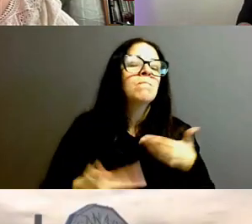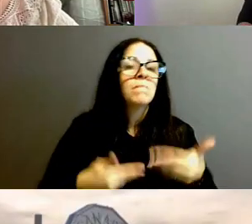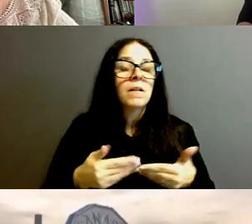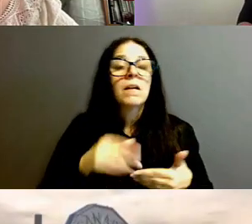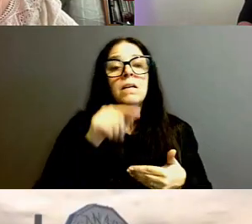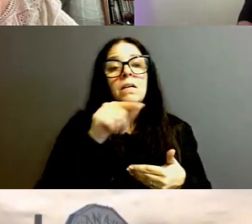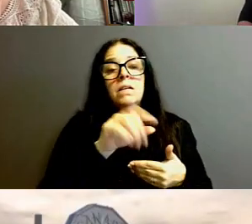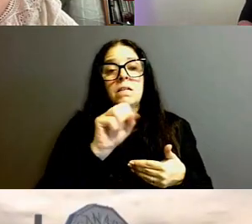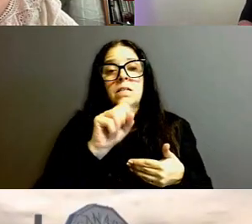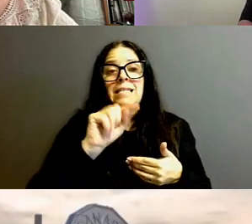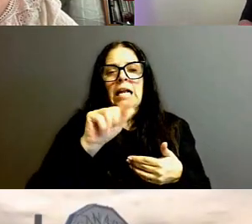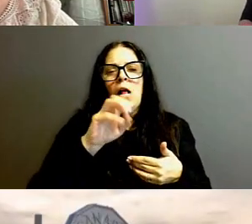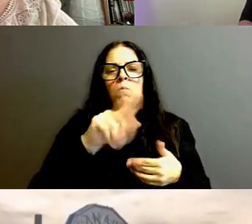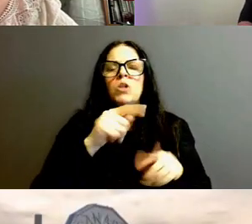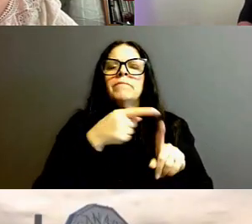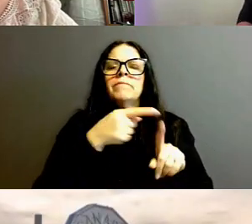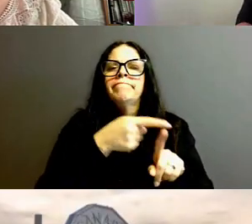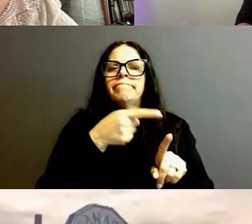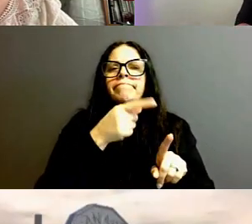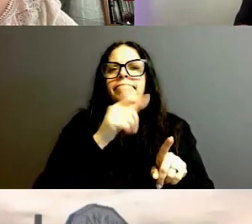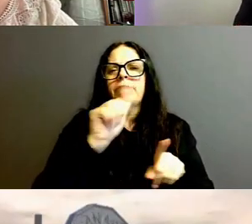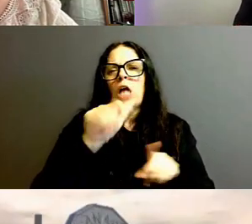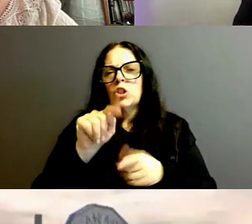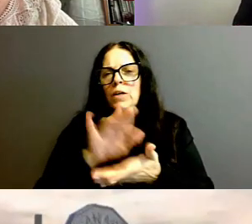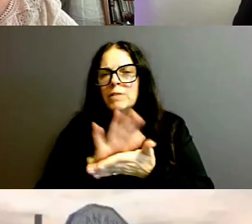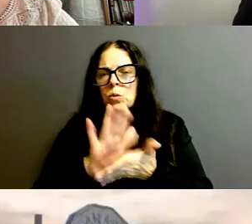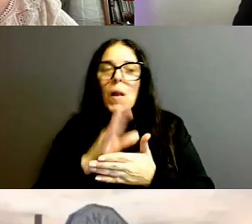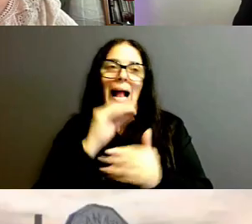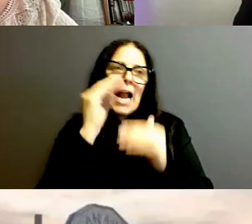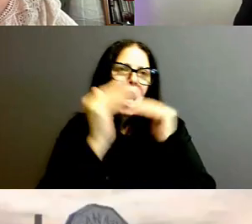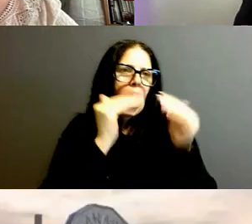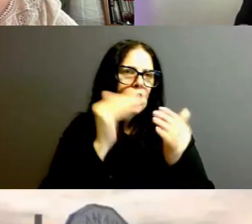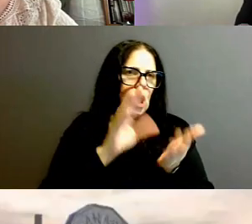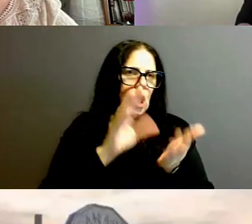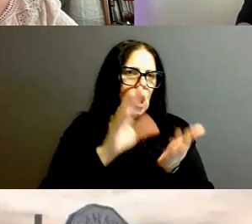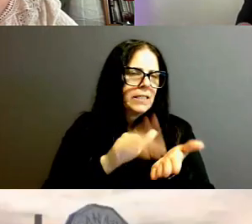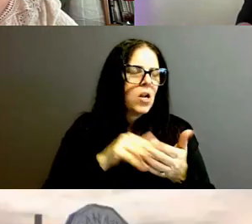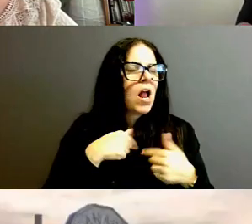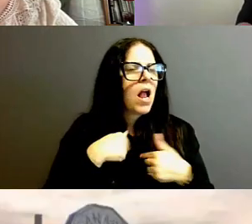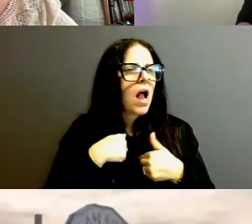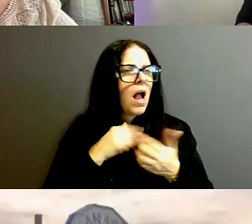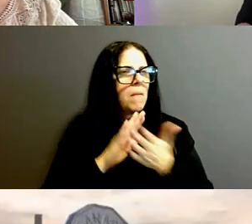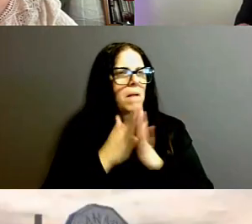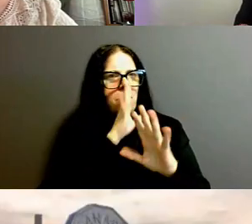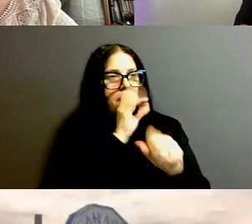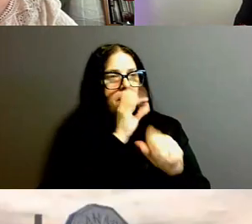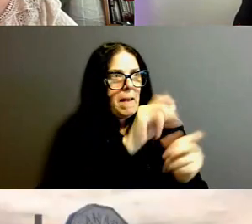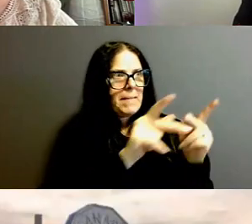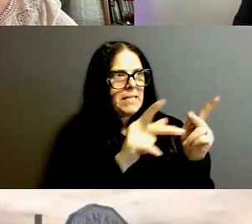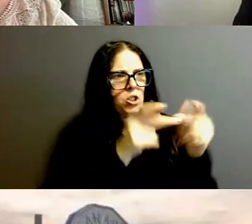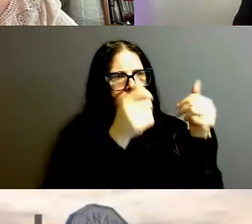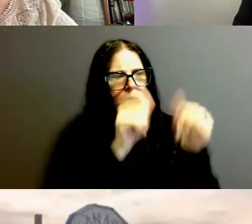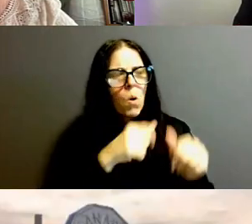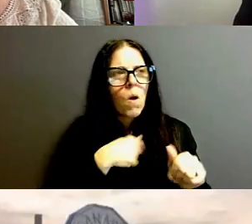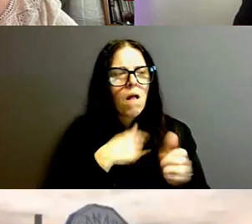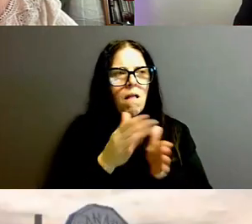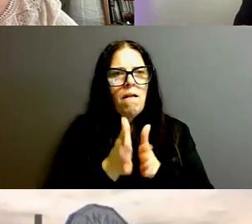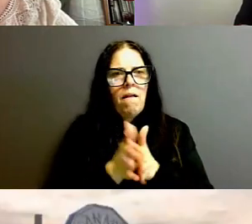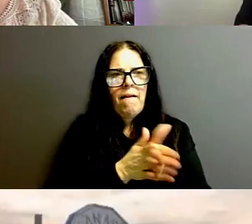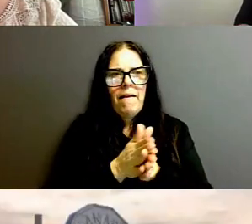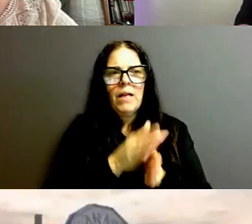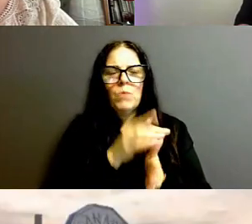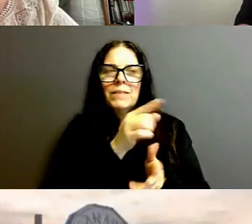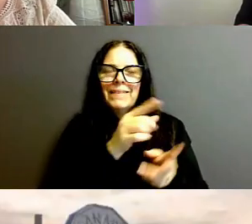alternative school and also an adult learning center, really sparked my interest when the position was posted for a